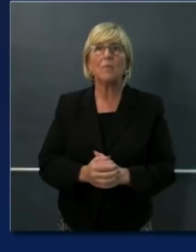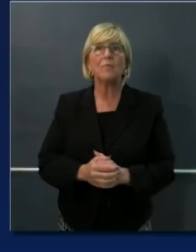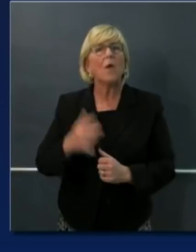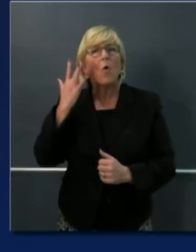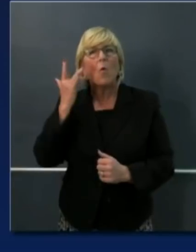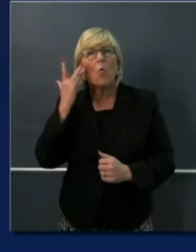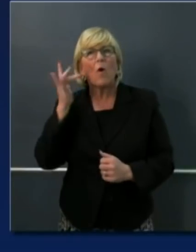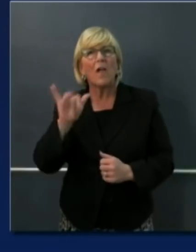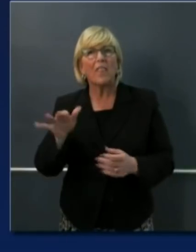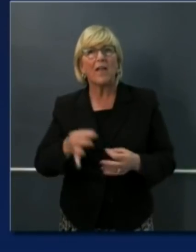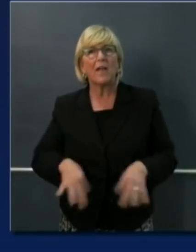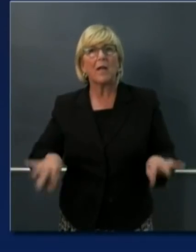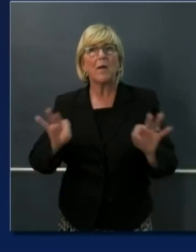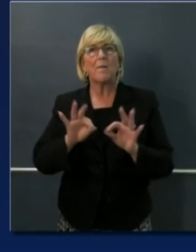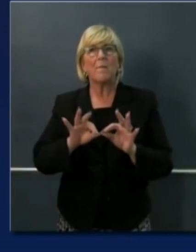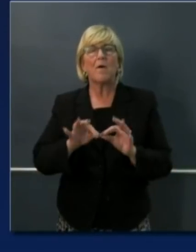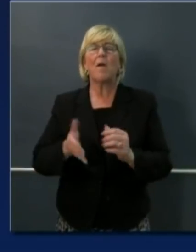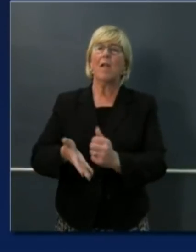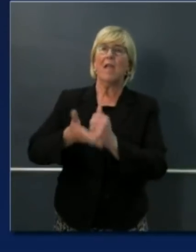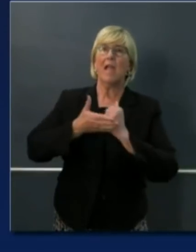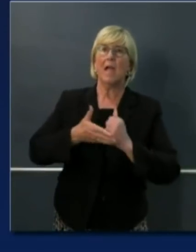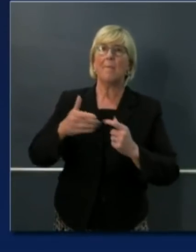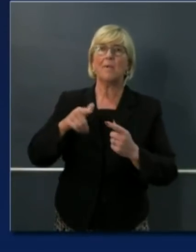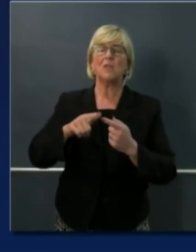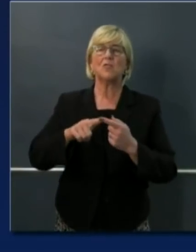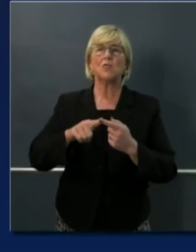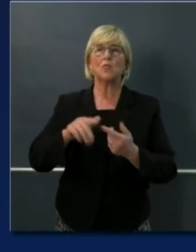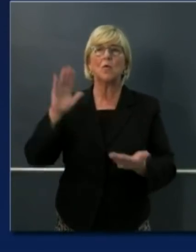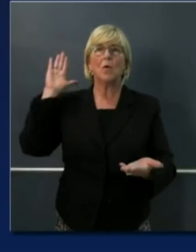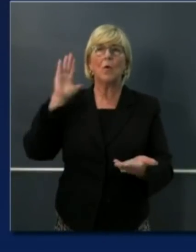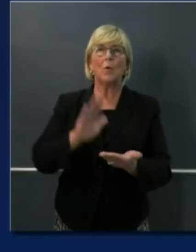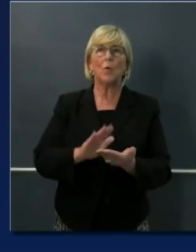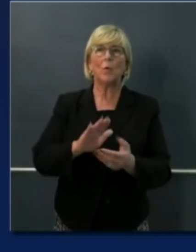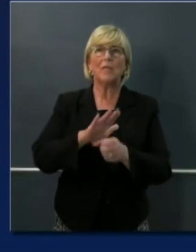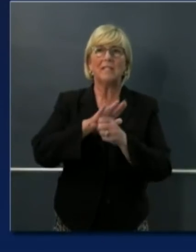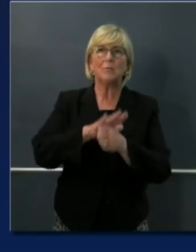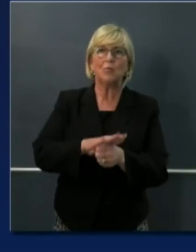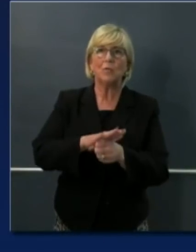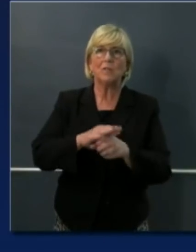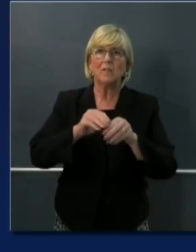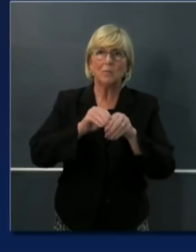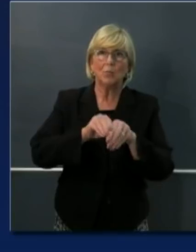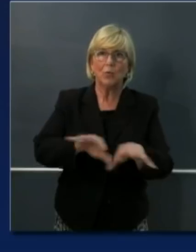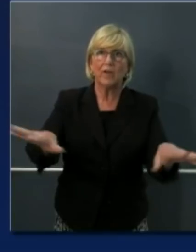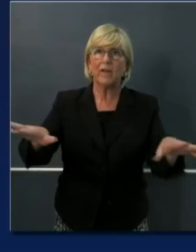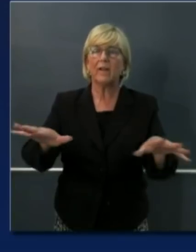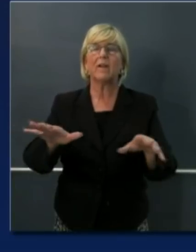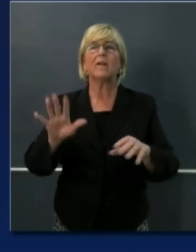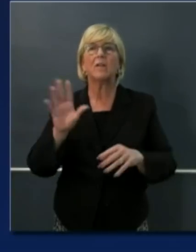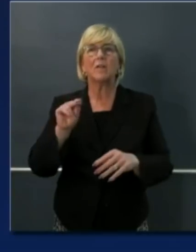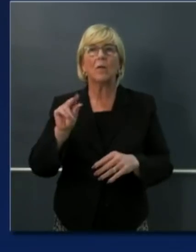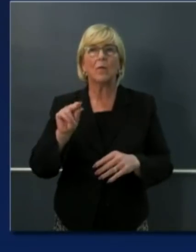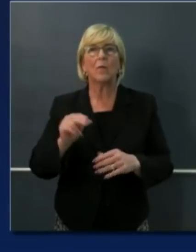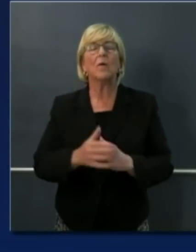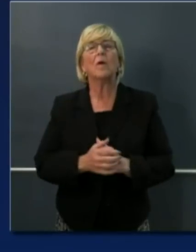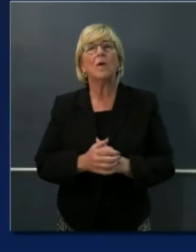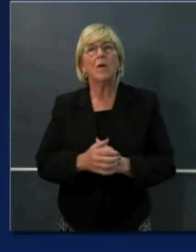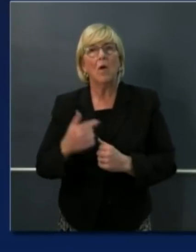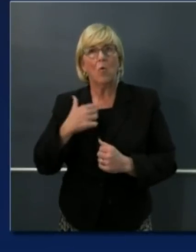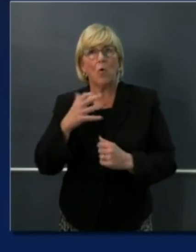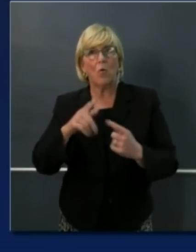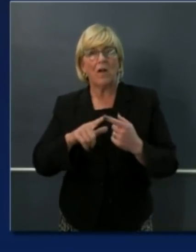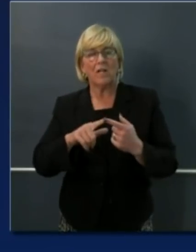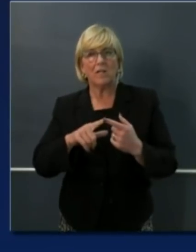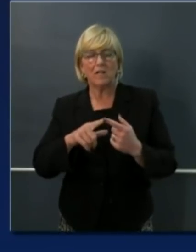this important? It enables us to suppress the spread of the virus to avoid outbreaks. It is very important that as we